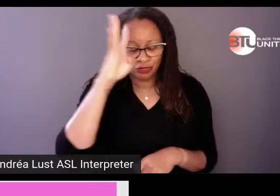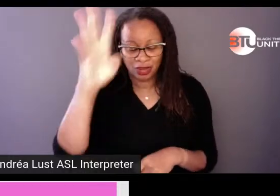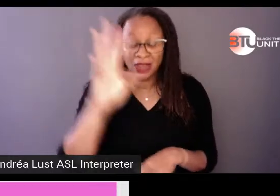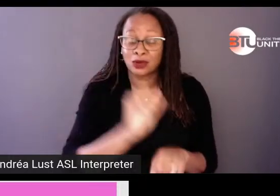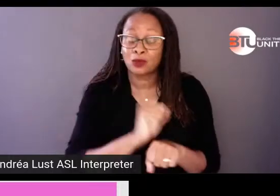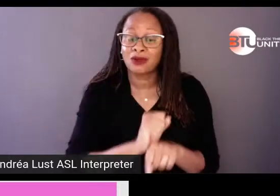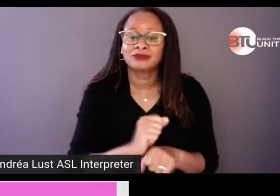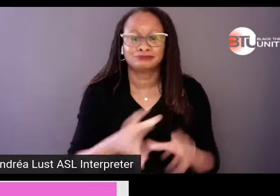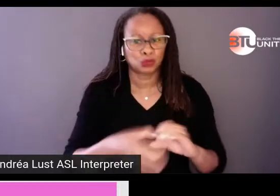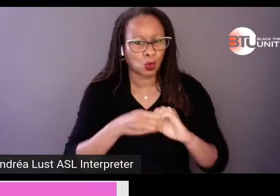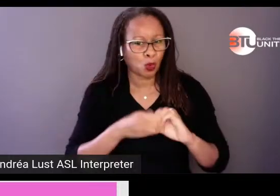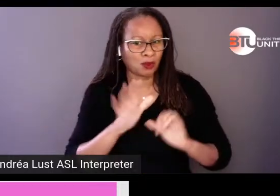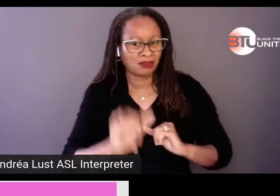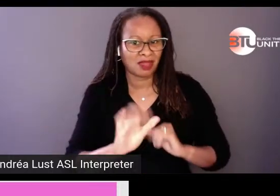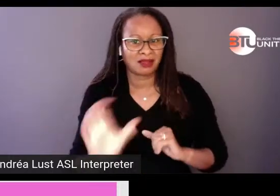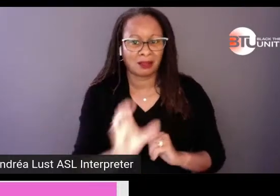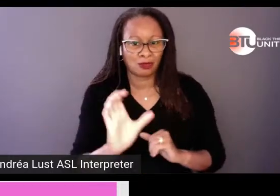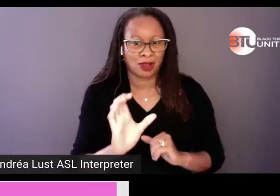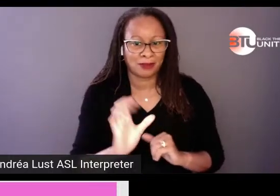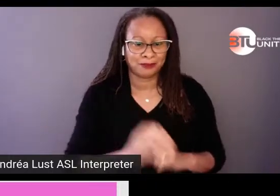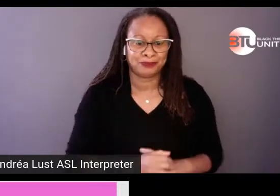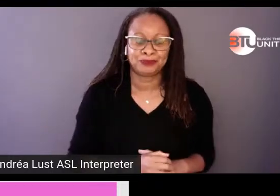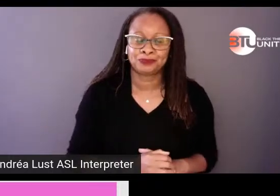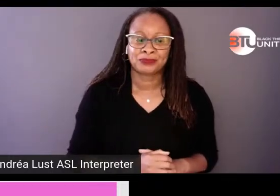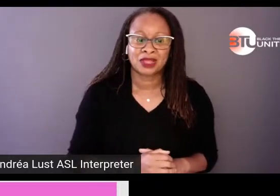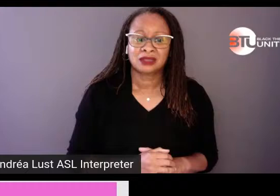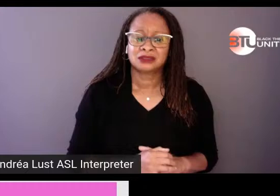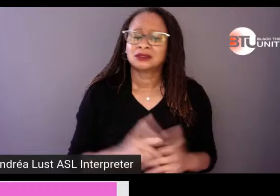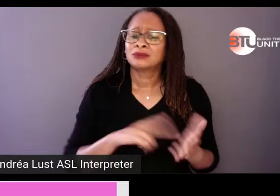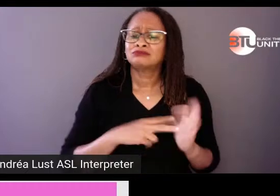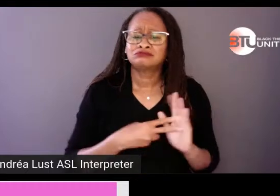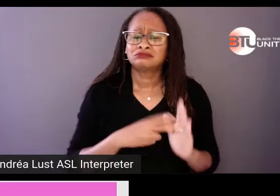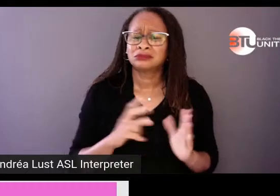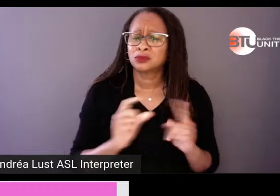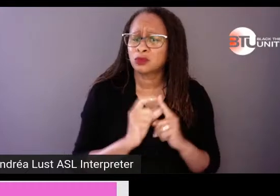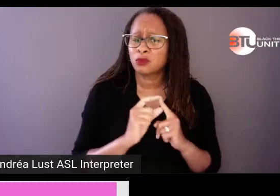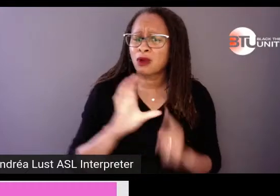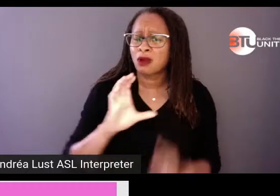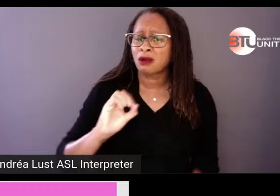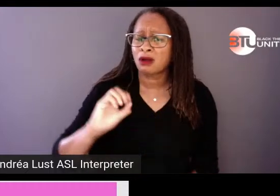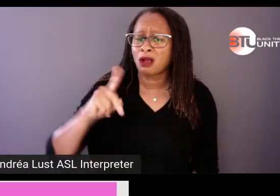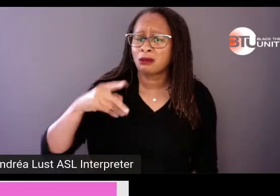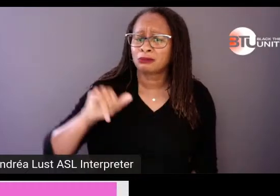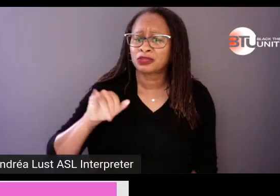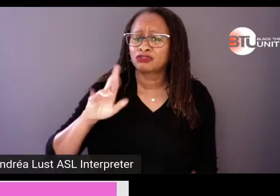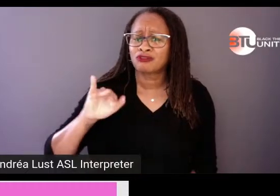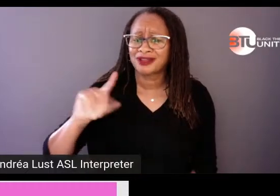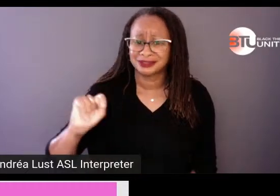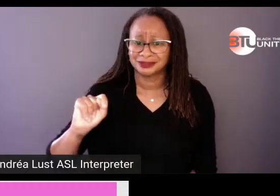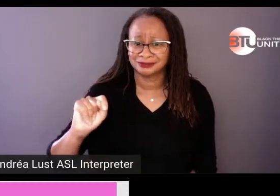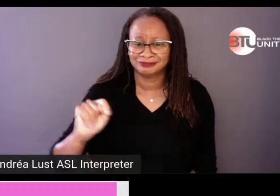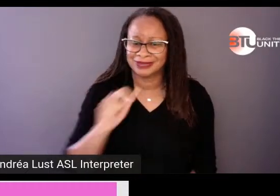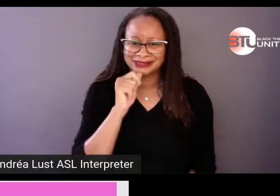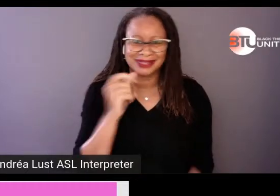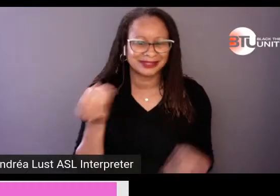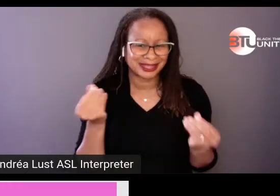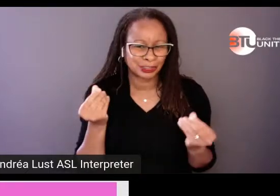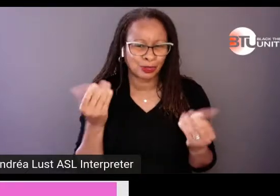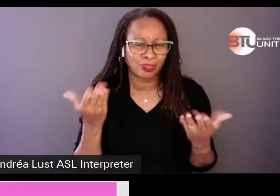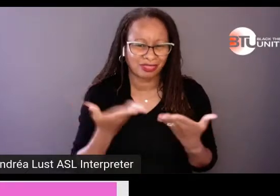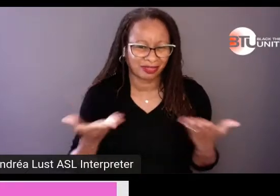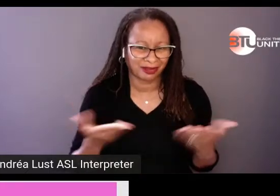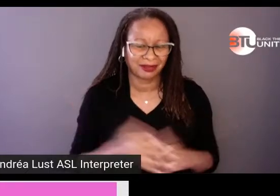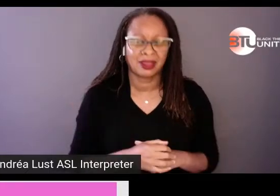copyright in it by virtue of doing that. So what is a copyright? It's an intangible thing. It's the reason why we